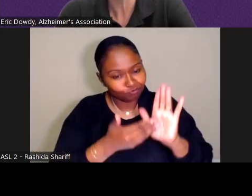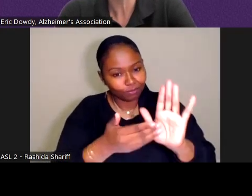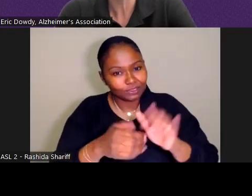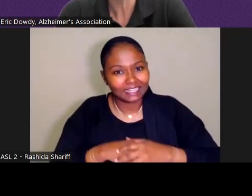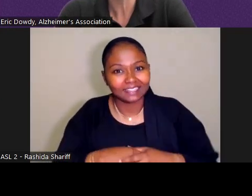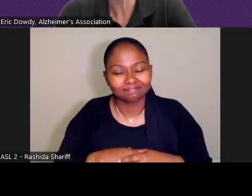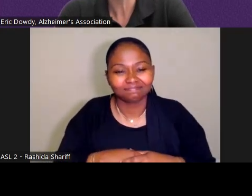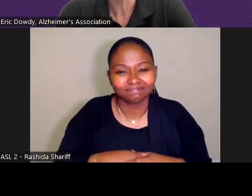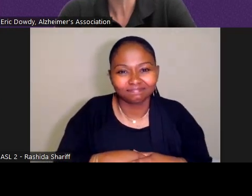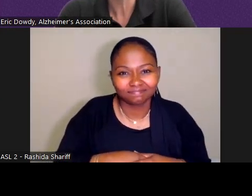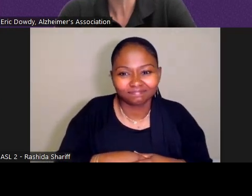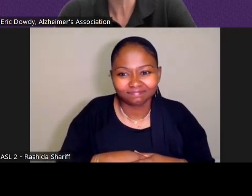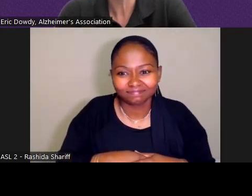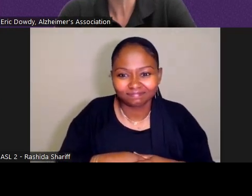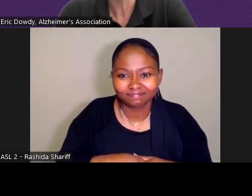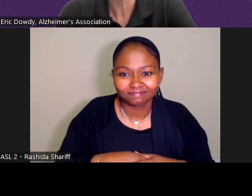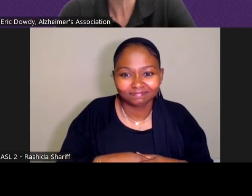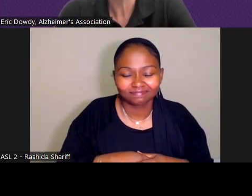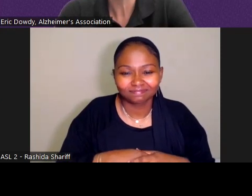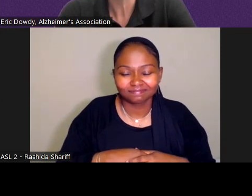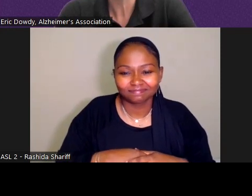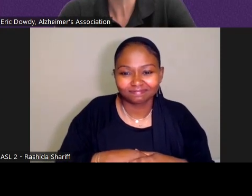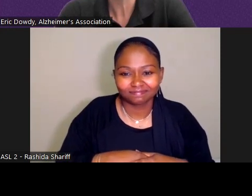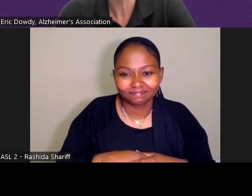as the work of